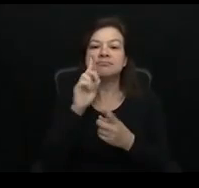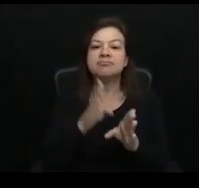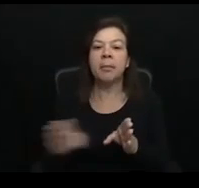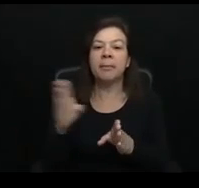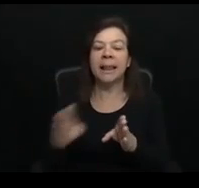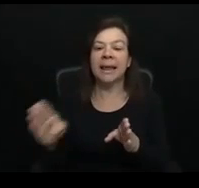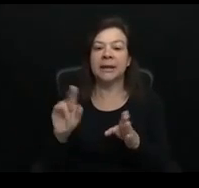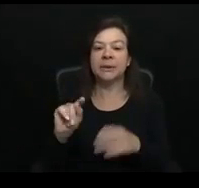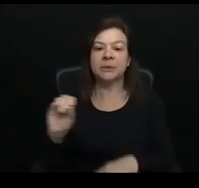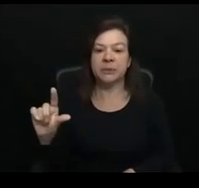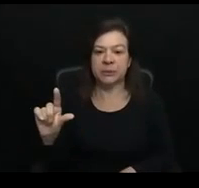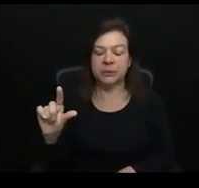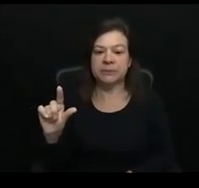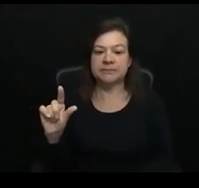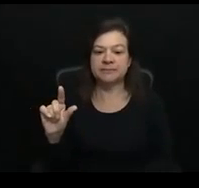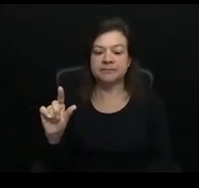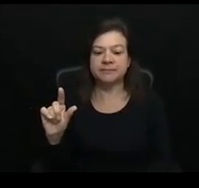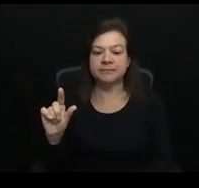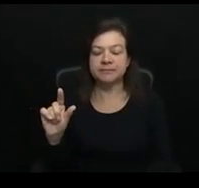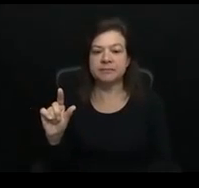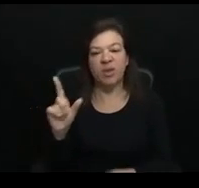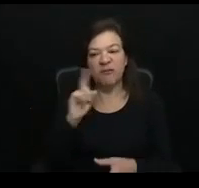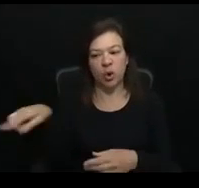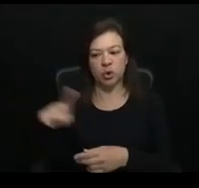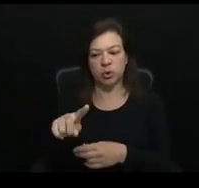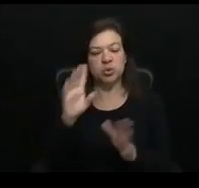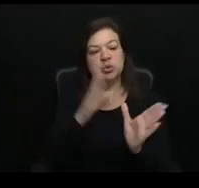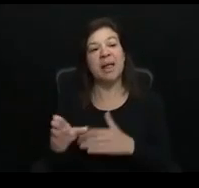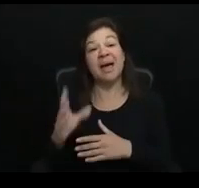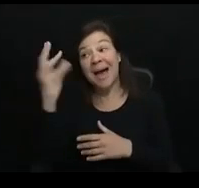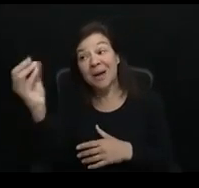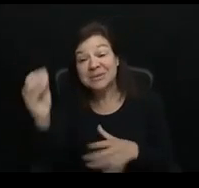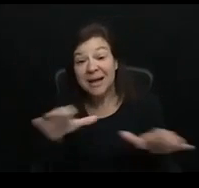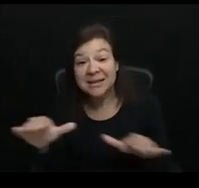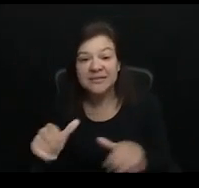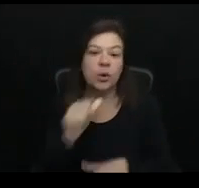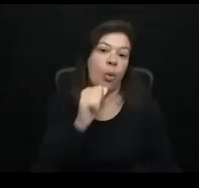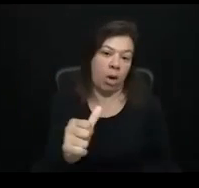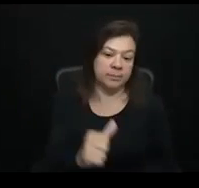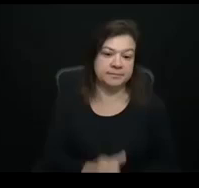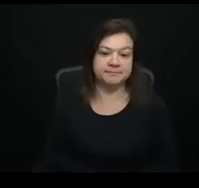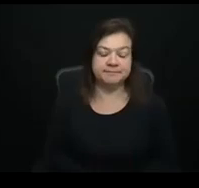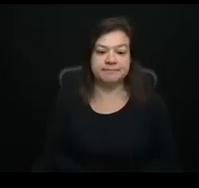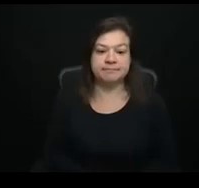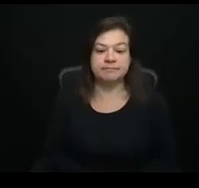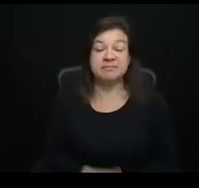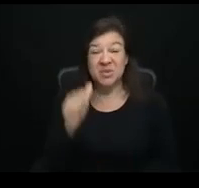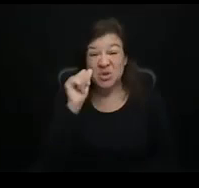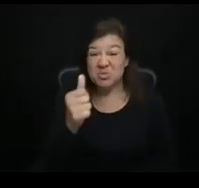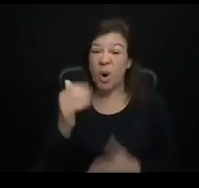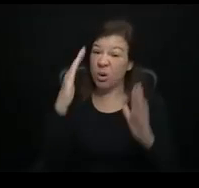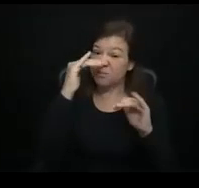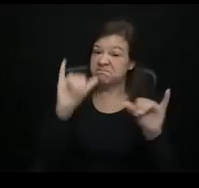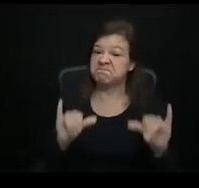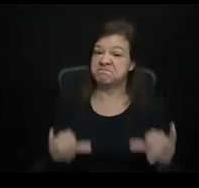of what you, to plan your day on for outside. So tomorrow we kind of expect the same